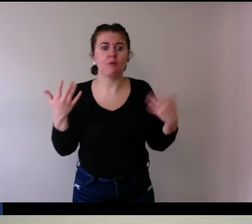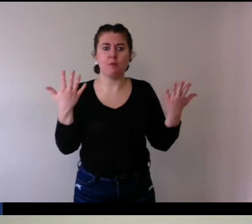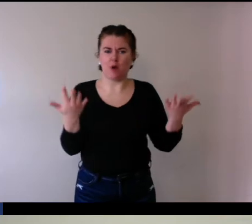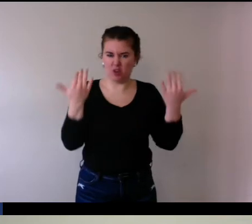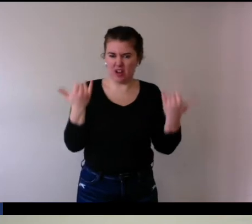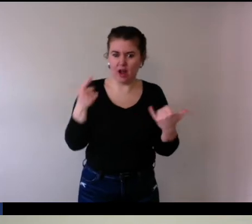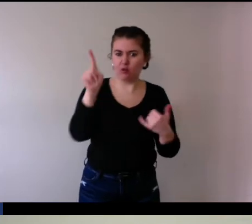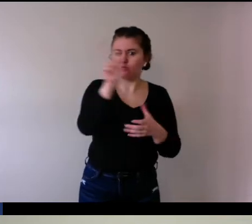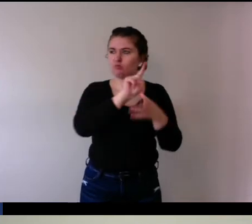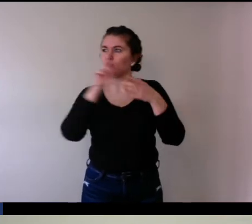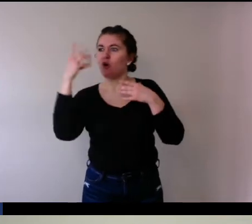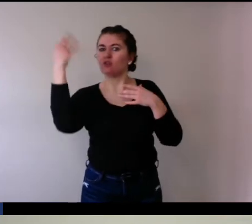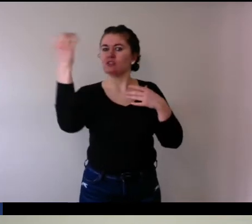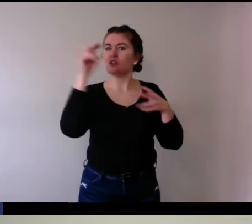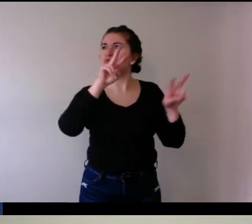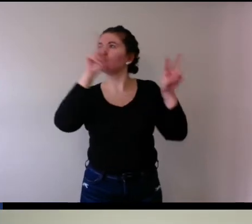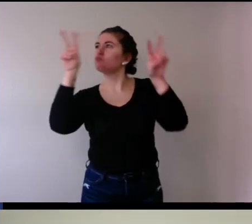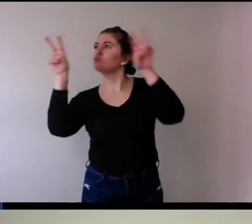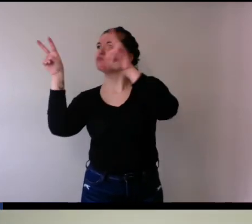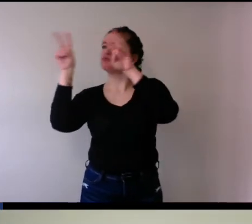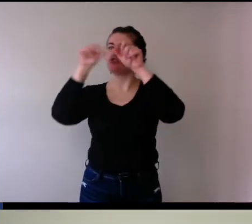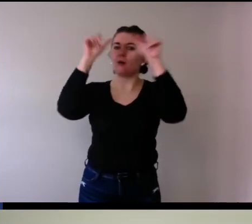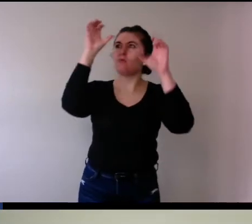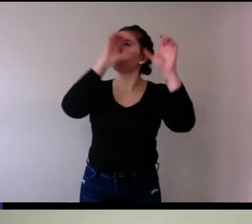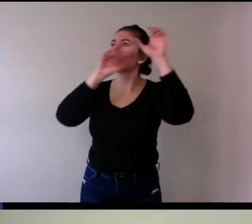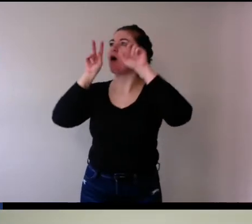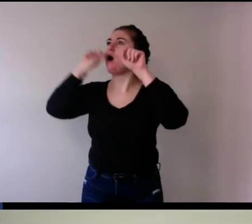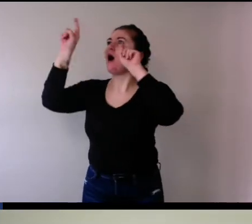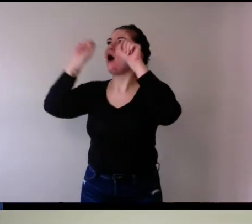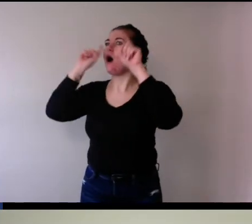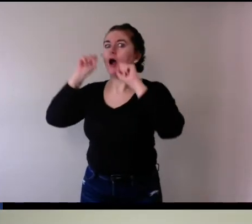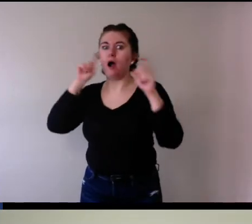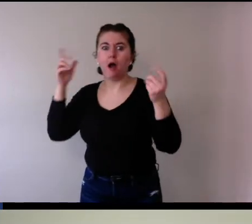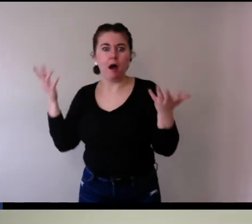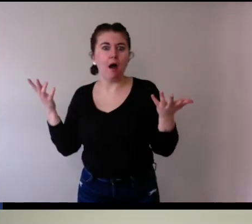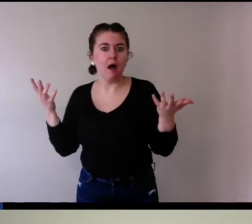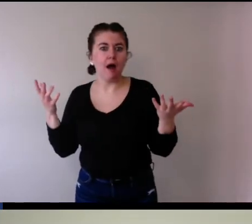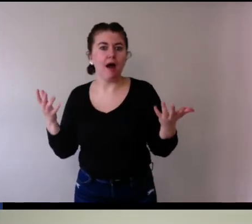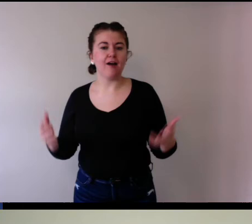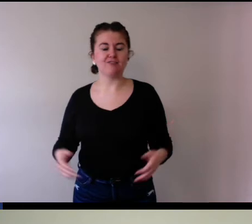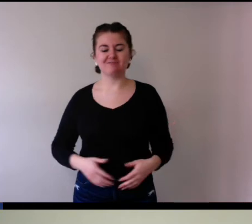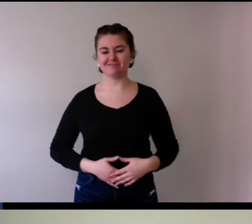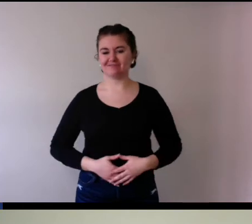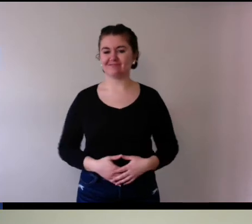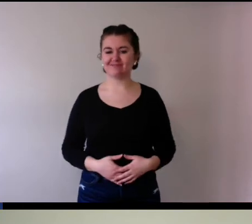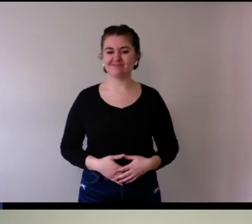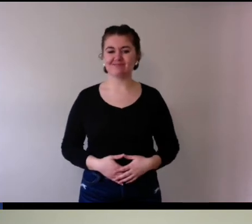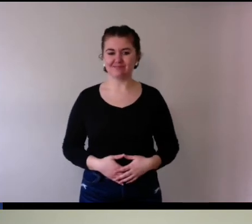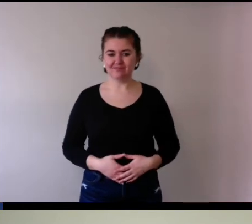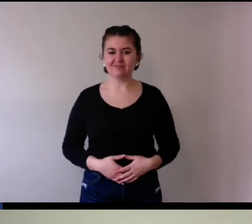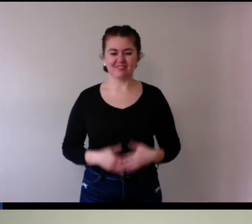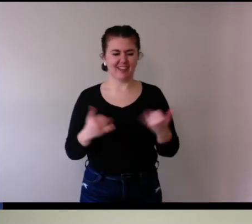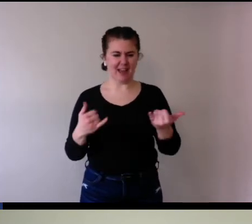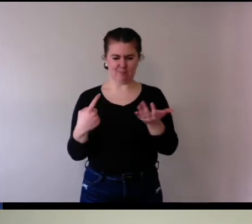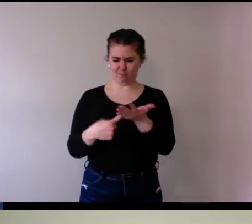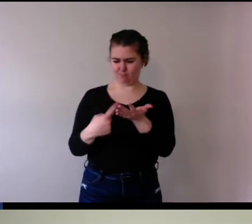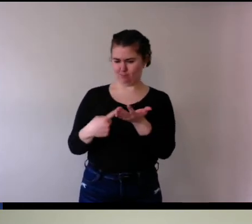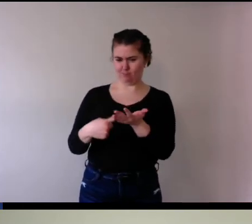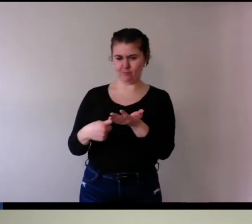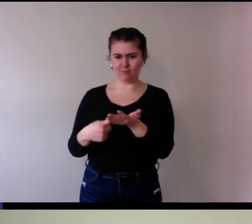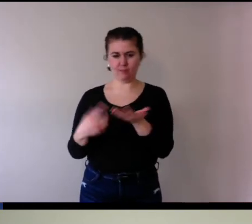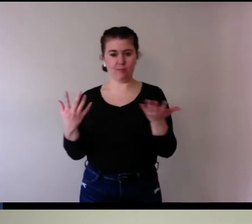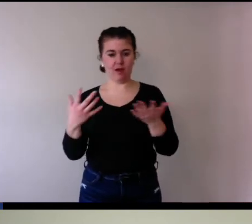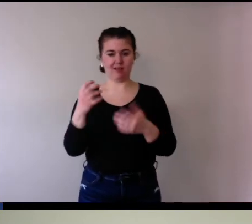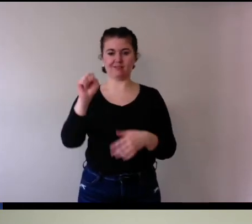sky today. Wow, While we're thinking about